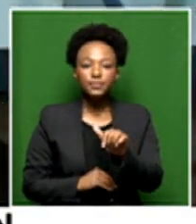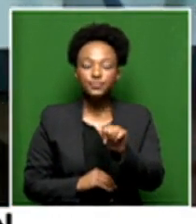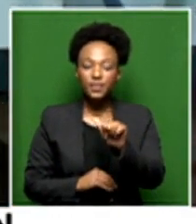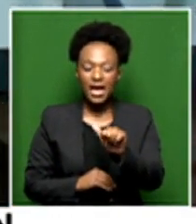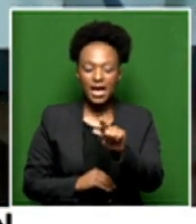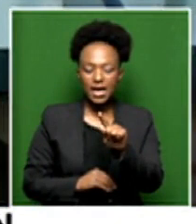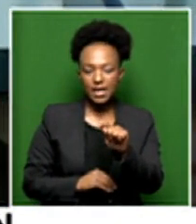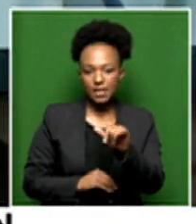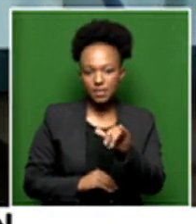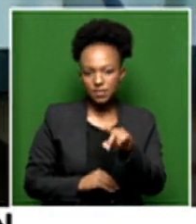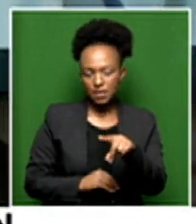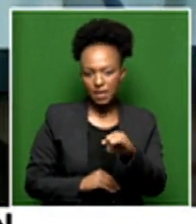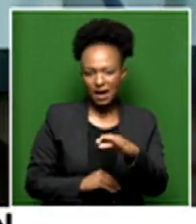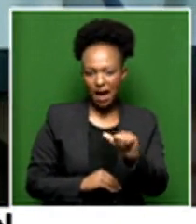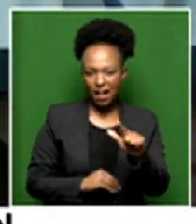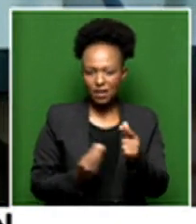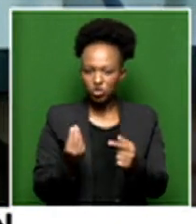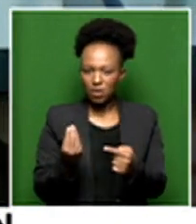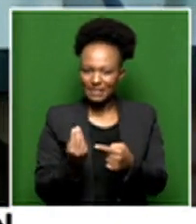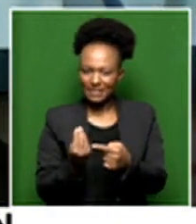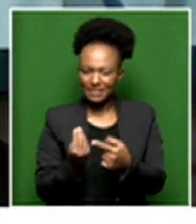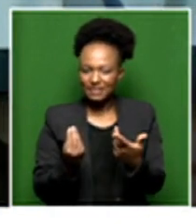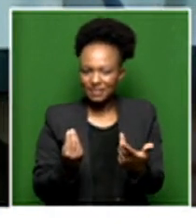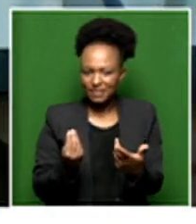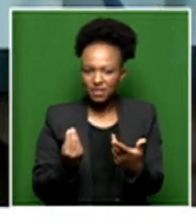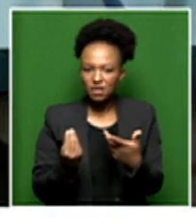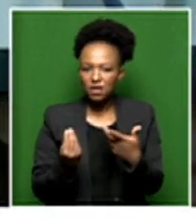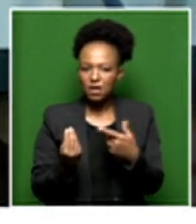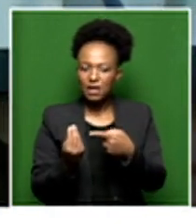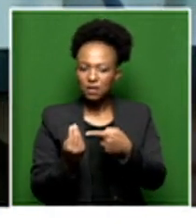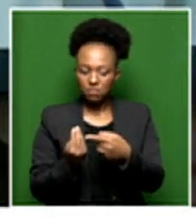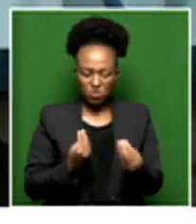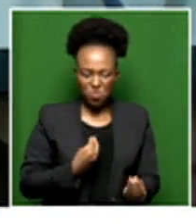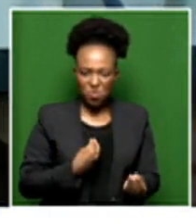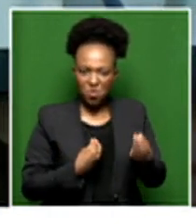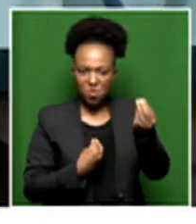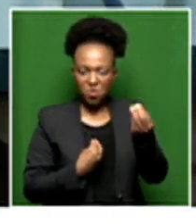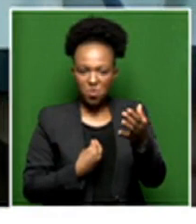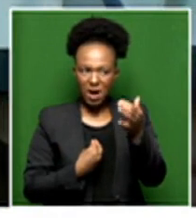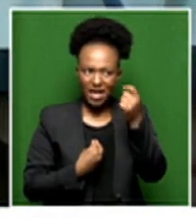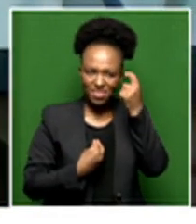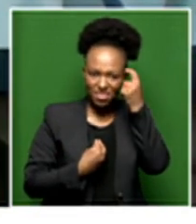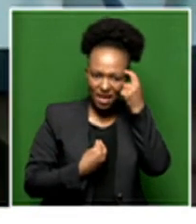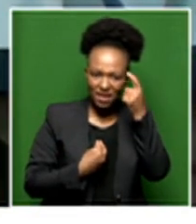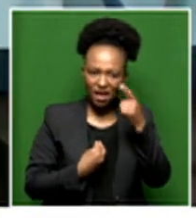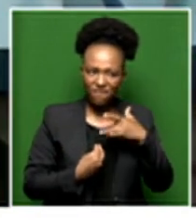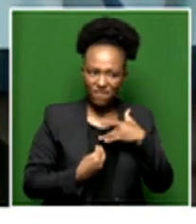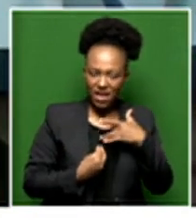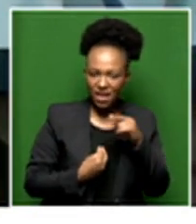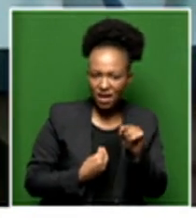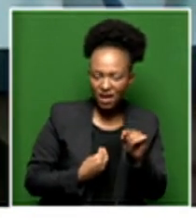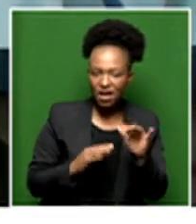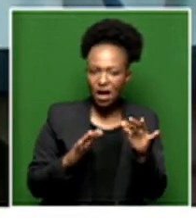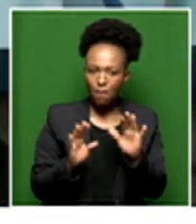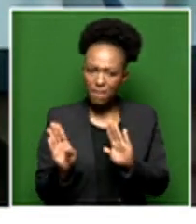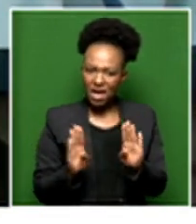commonly used to describe individuals who have some features that make their patterns of growth or their ways of thinking, perceiving or feeling or their